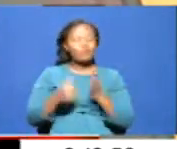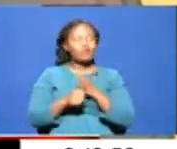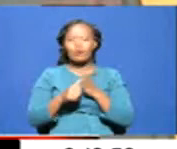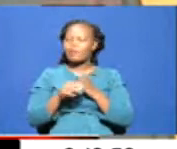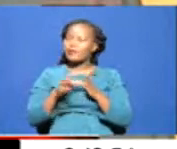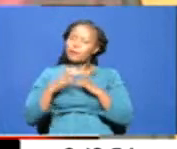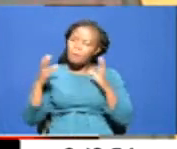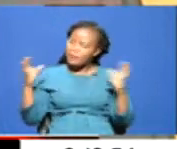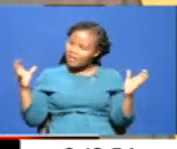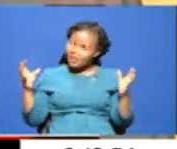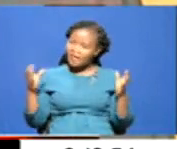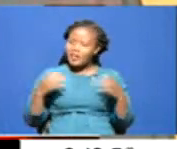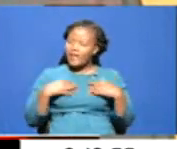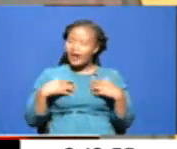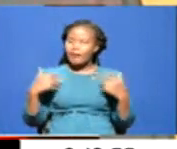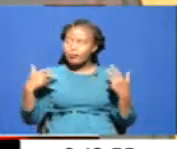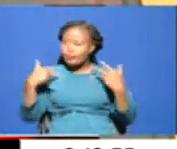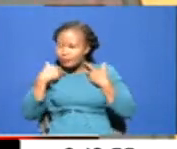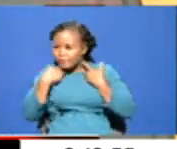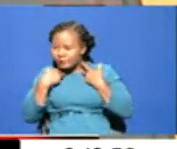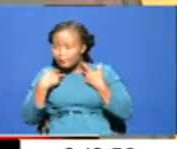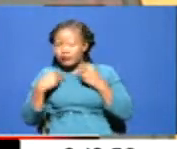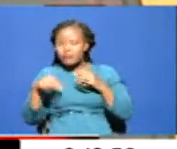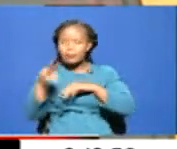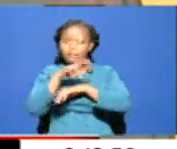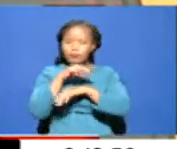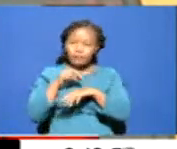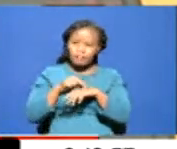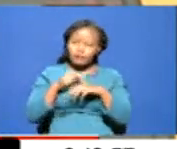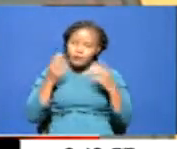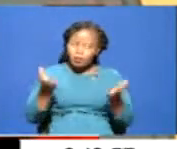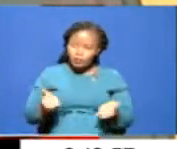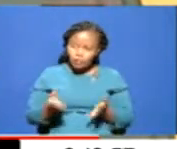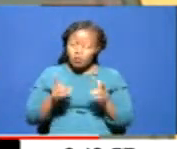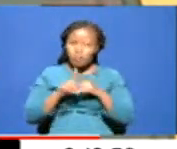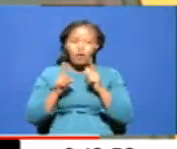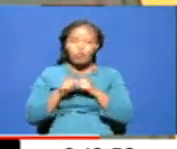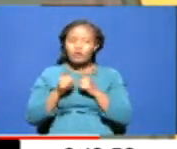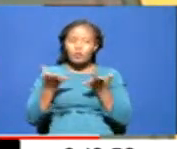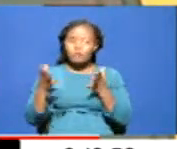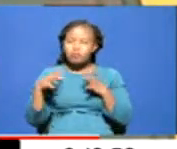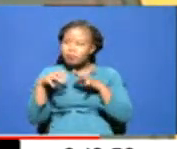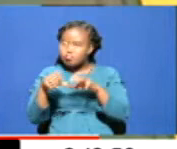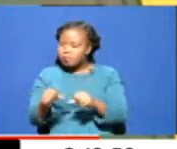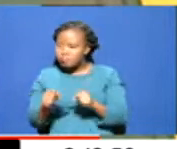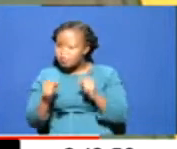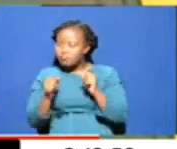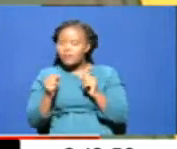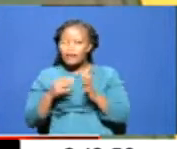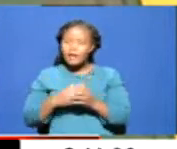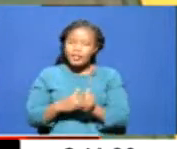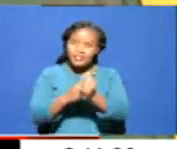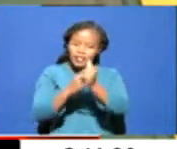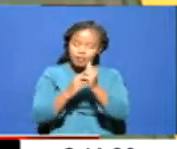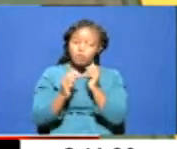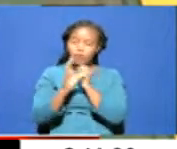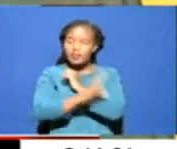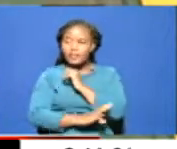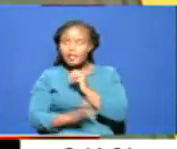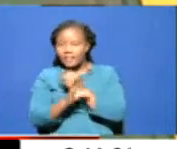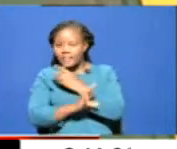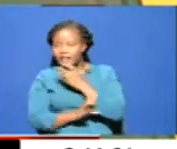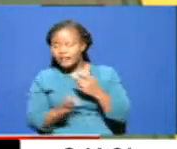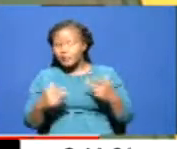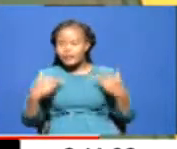Wameteka nyara nchi yetu. Wakateka nyara uongozi wa nchi yetu. wakateka nyara uchumi wa nchi